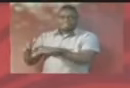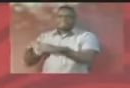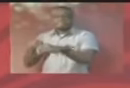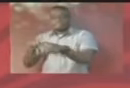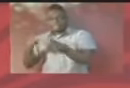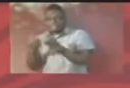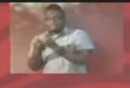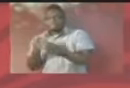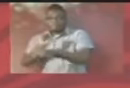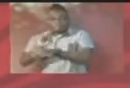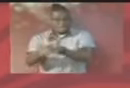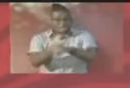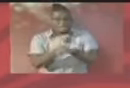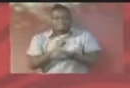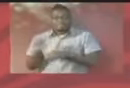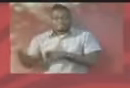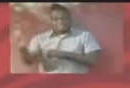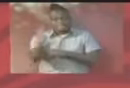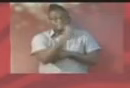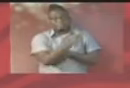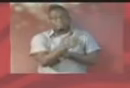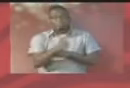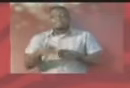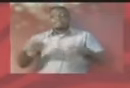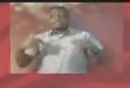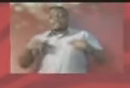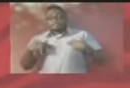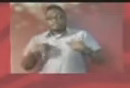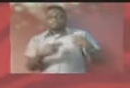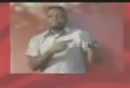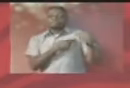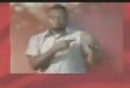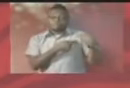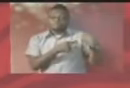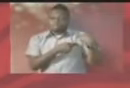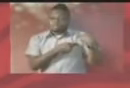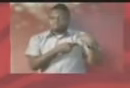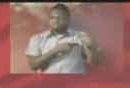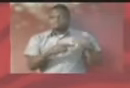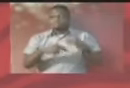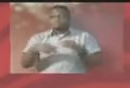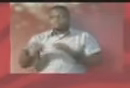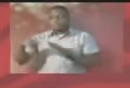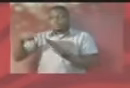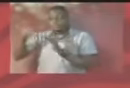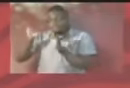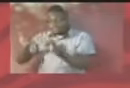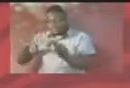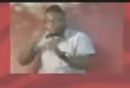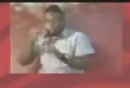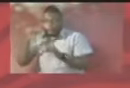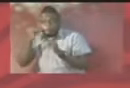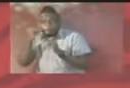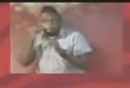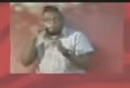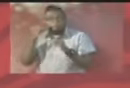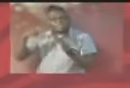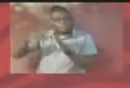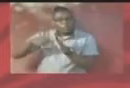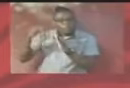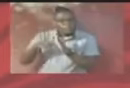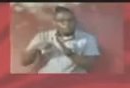us has a part to play. Stay home, stay safe, stay healthy, get